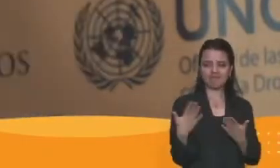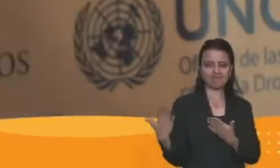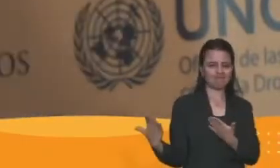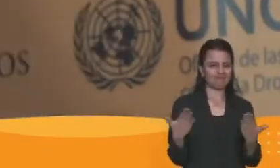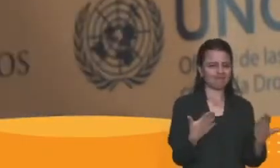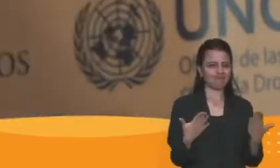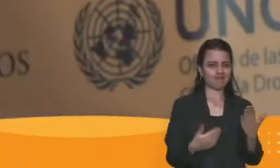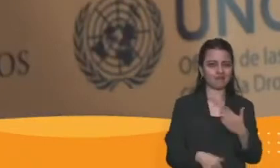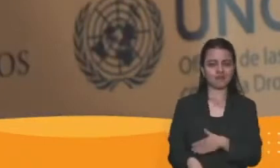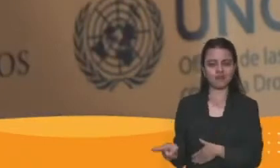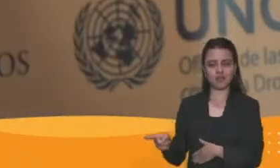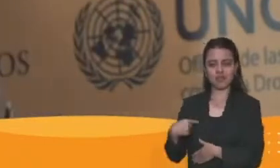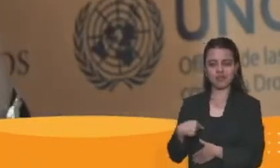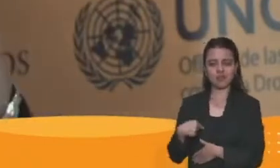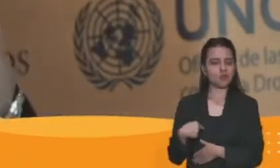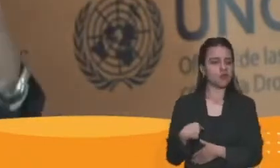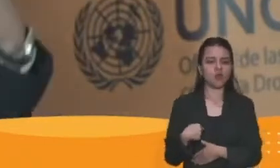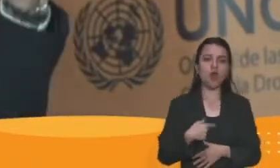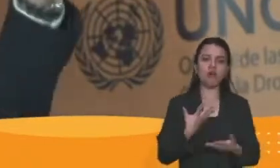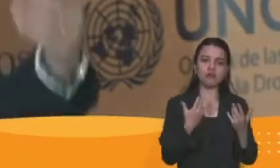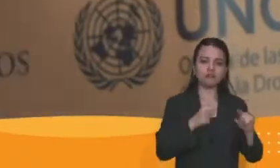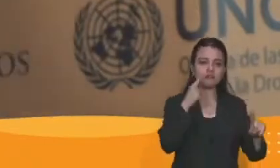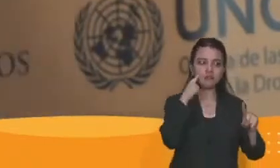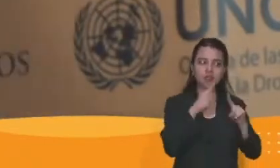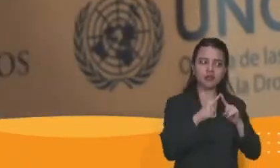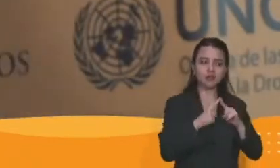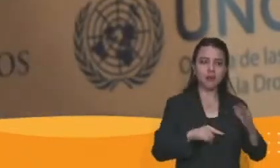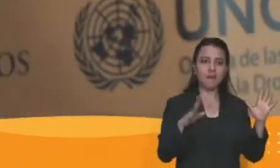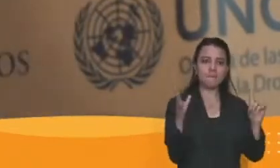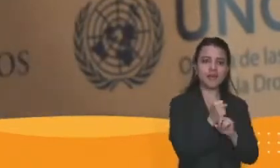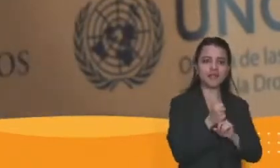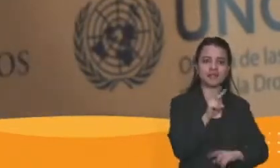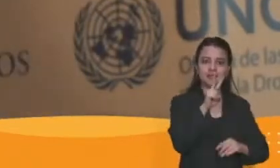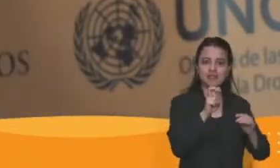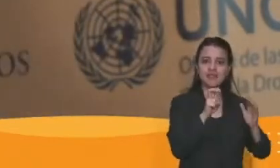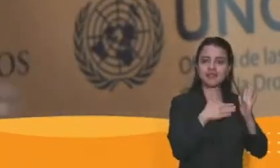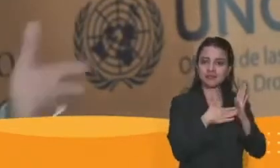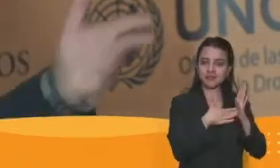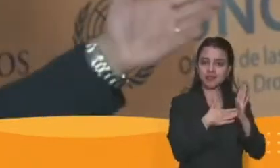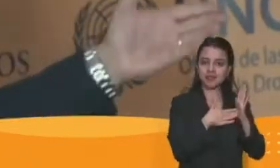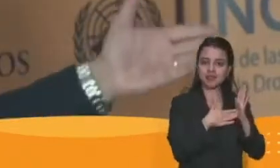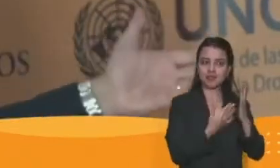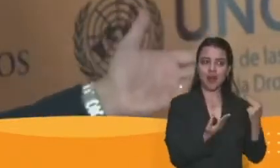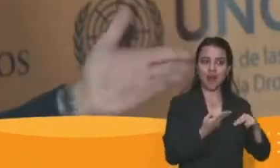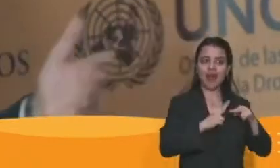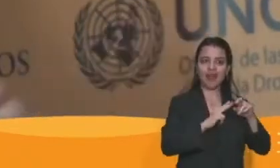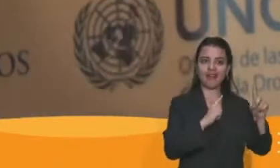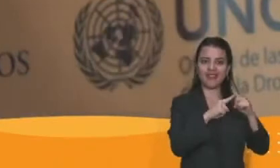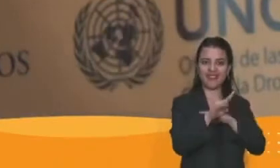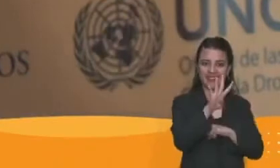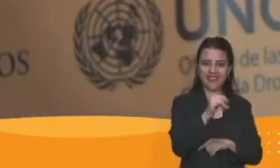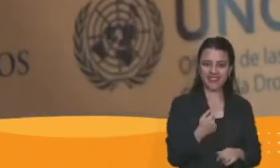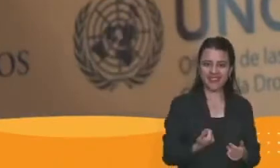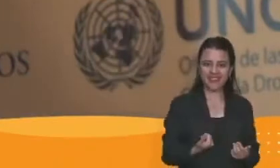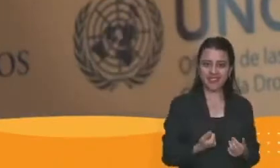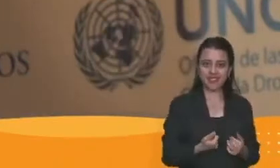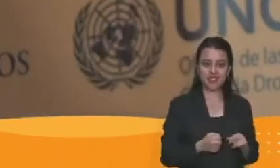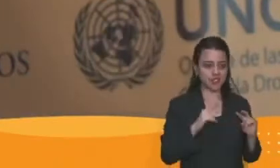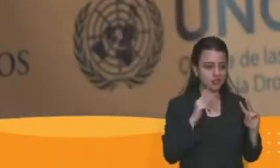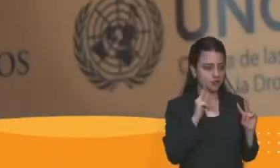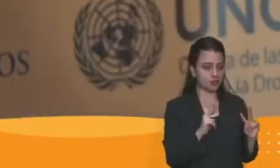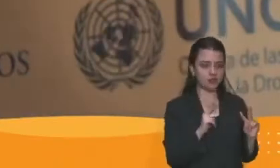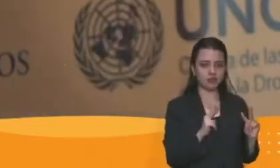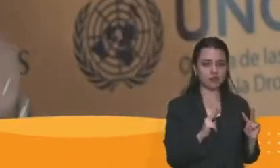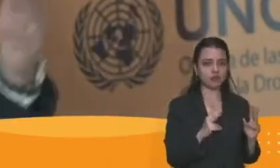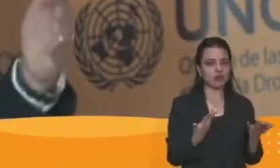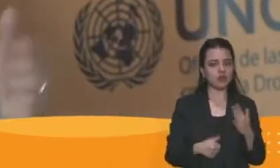6,400 legalized miners. So a goal of 27,000 was a multiple of 4,